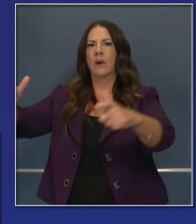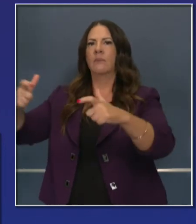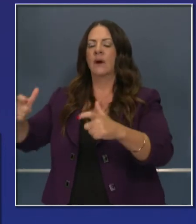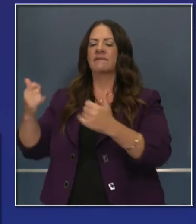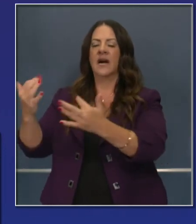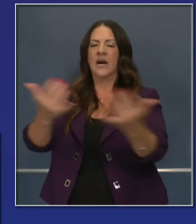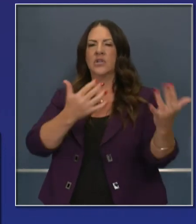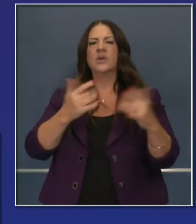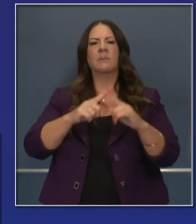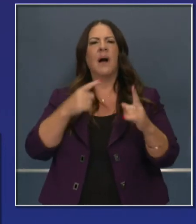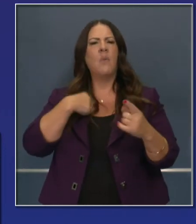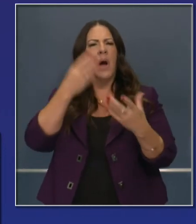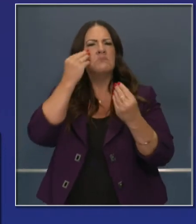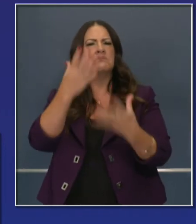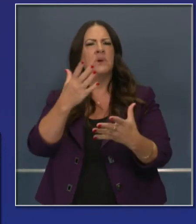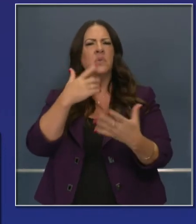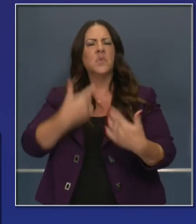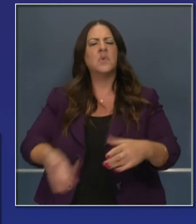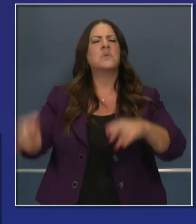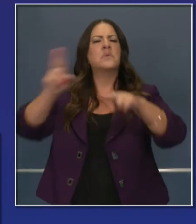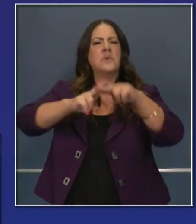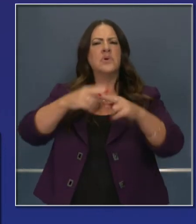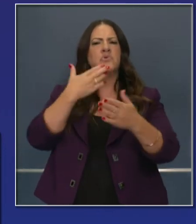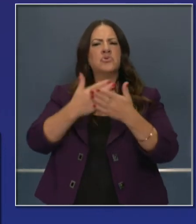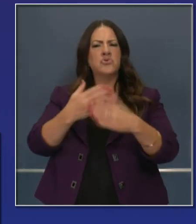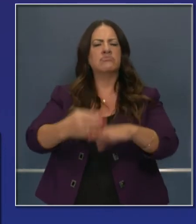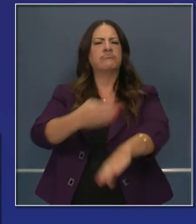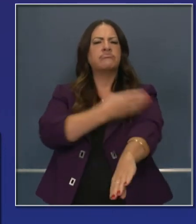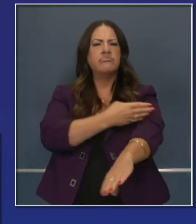some real progress on containment in LA County